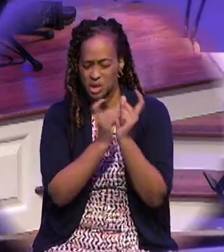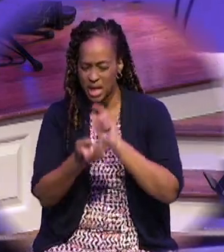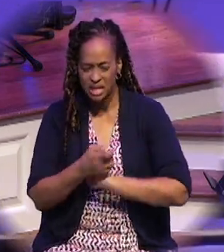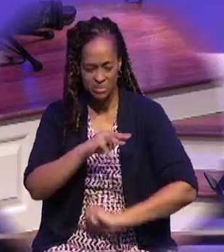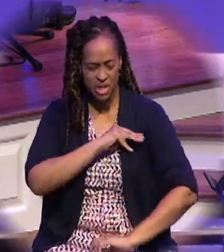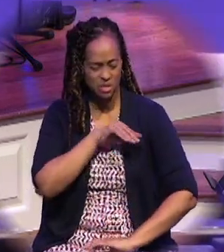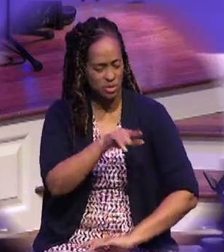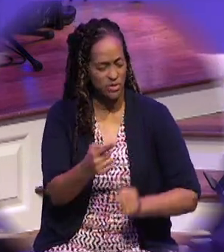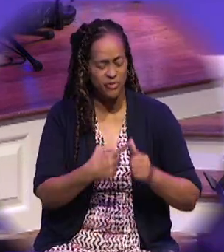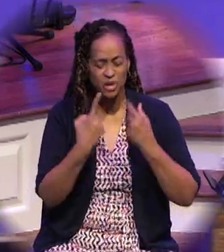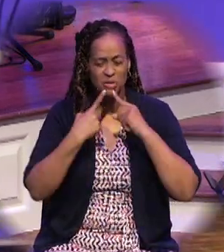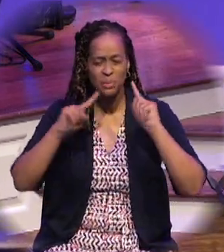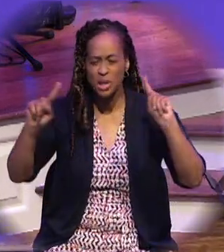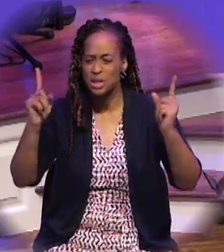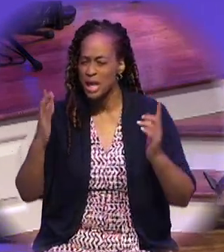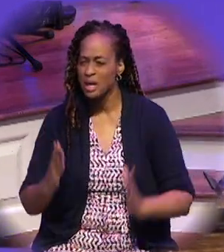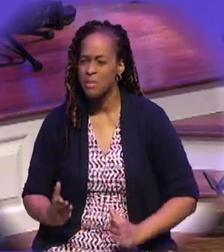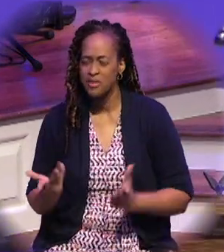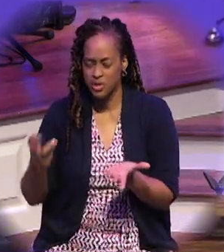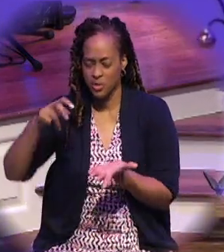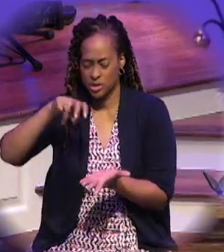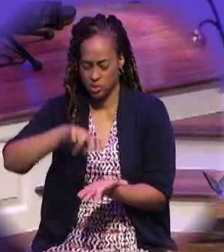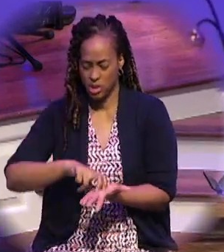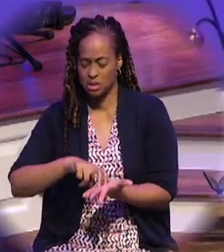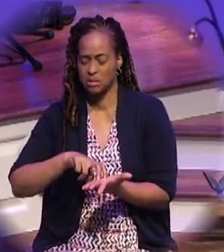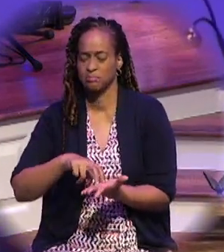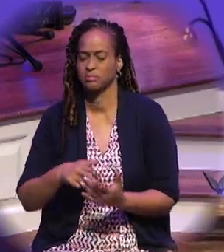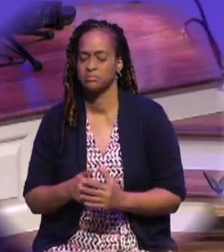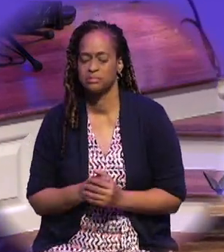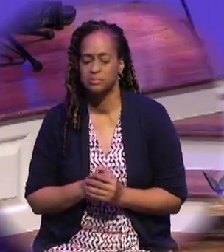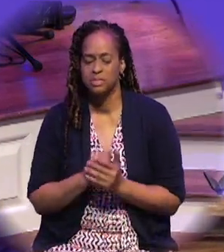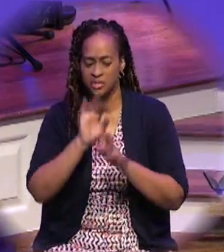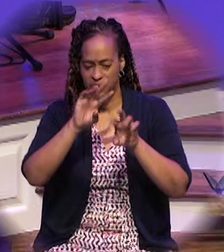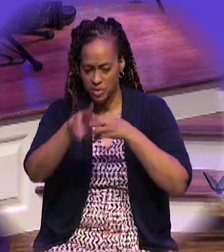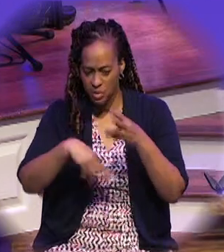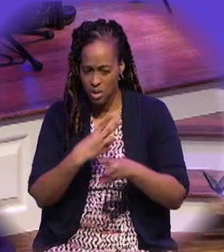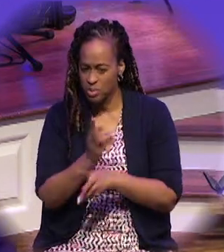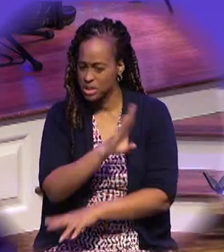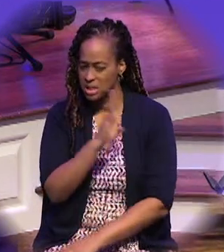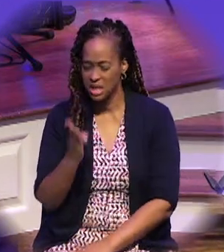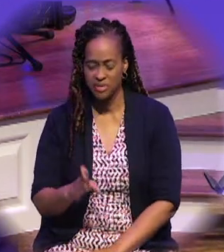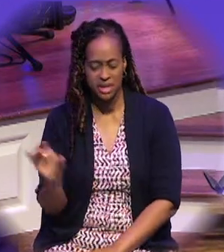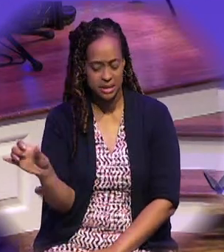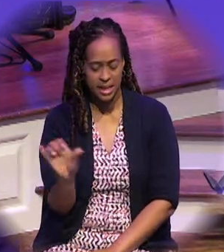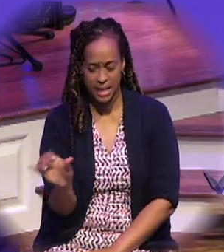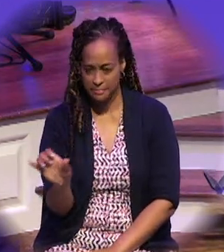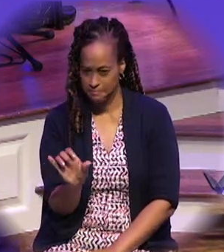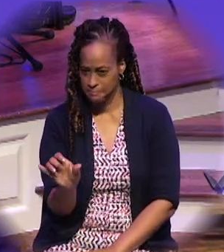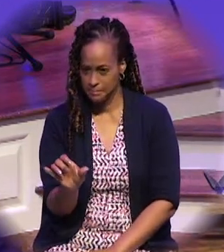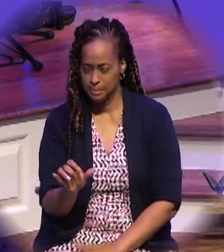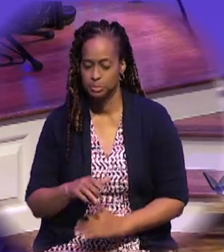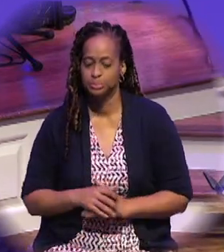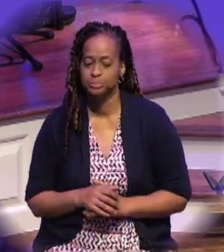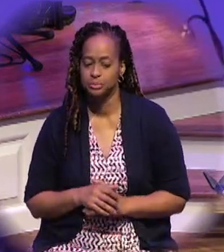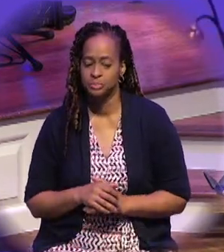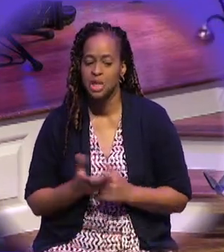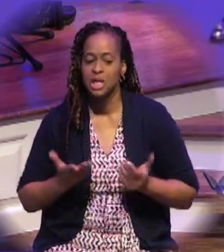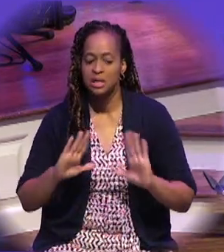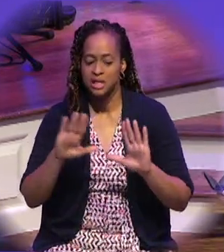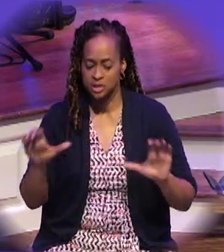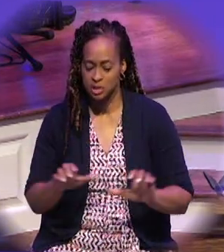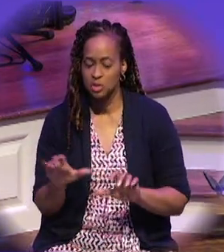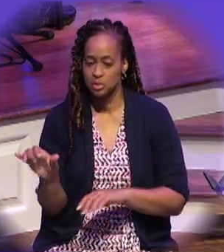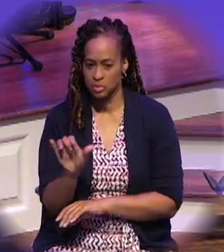first proclaimer of the resurrection, and the world was never the same. Let's do as